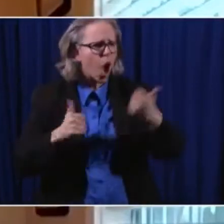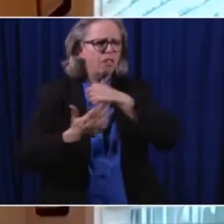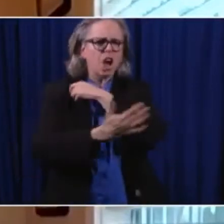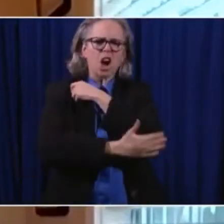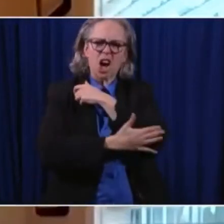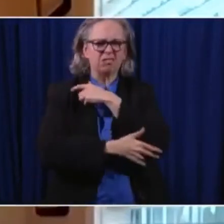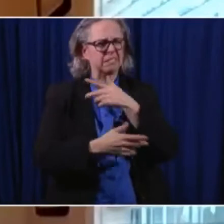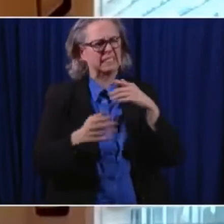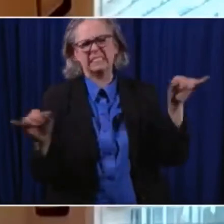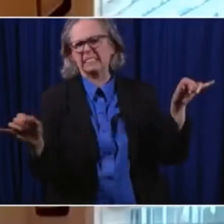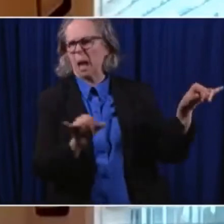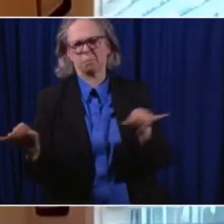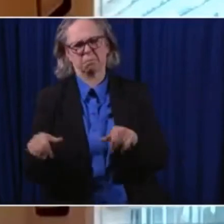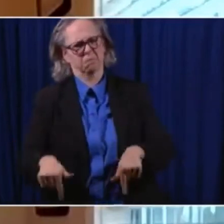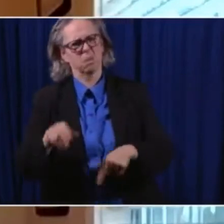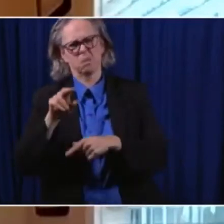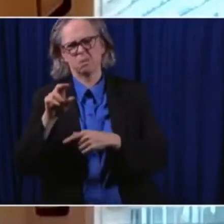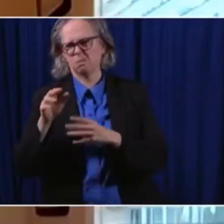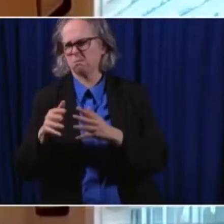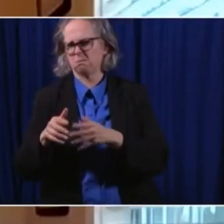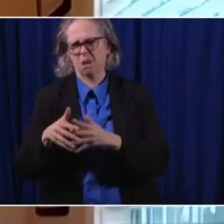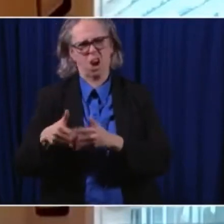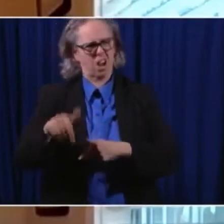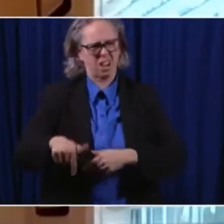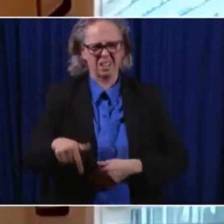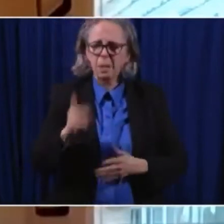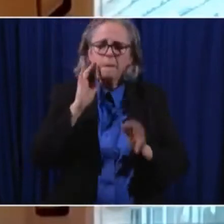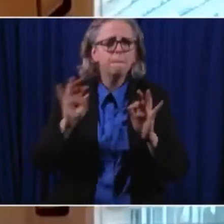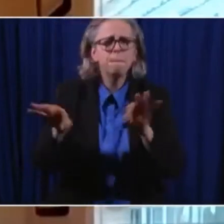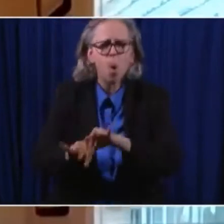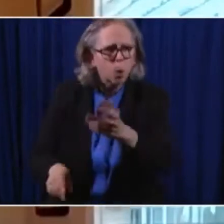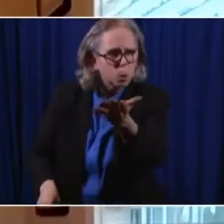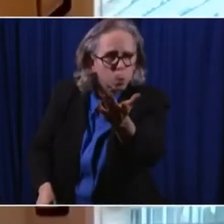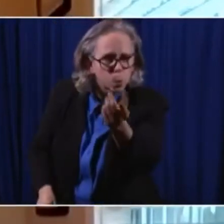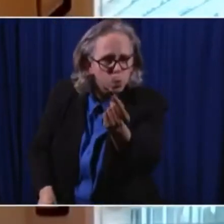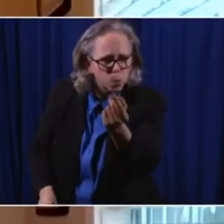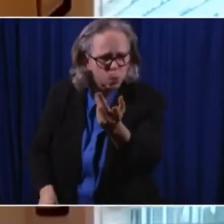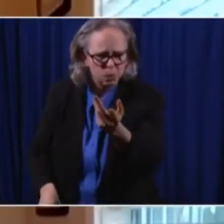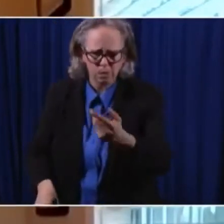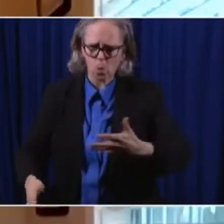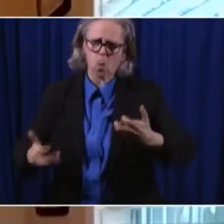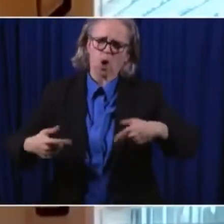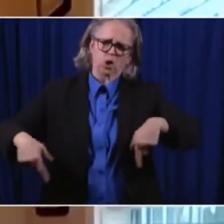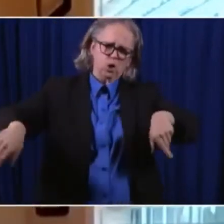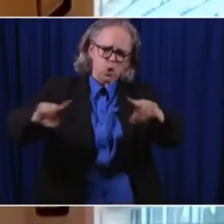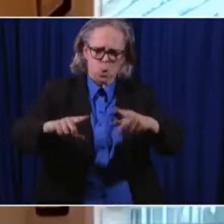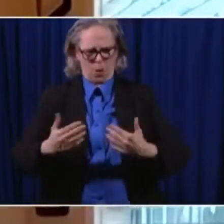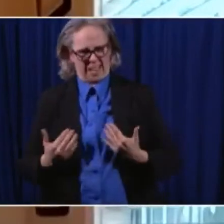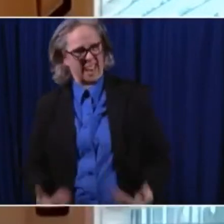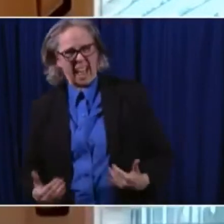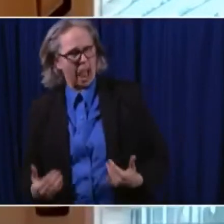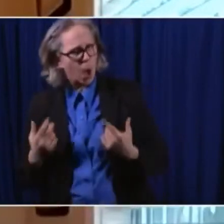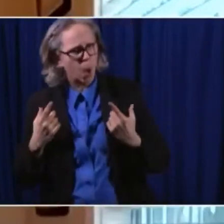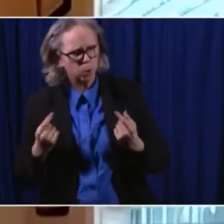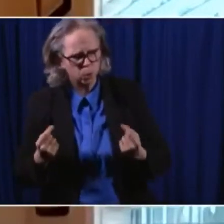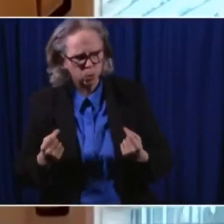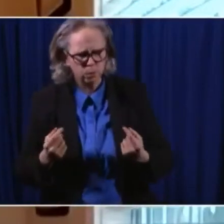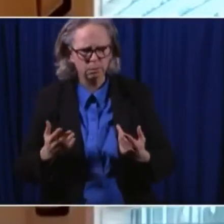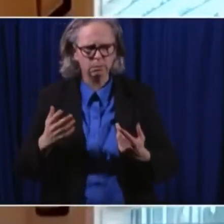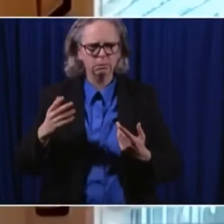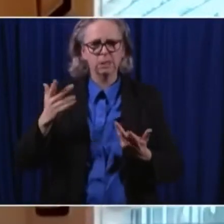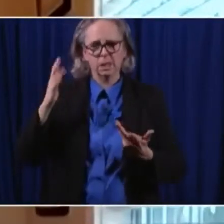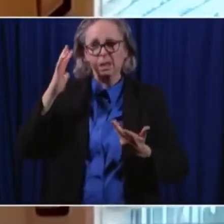now will show up in weeks, so after New Year's. So we can't let ourselves